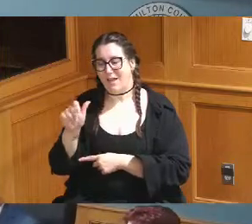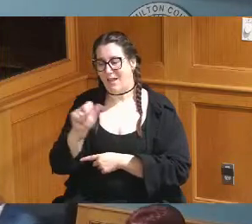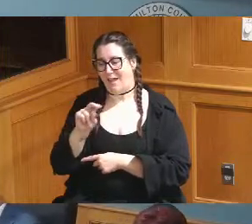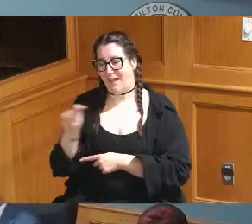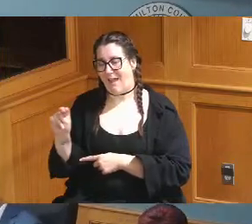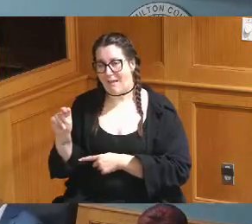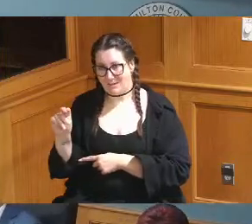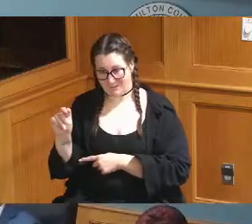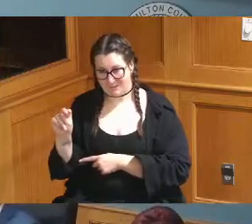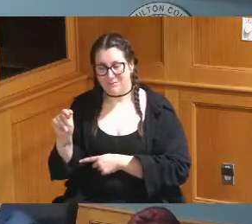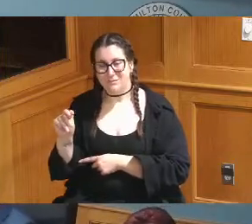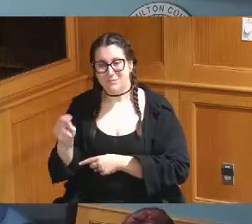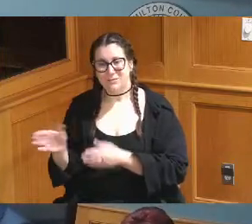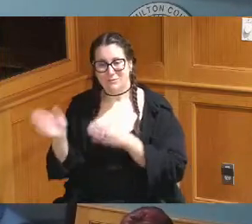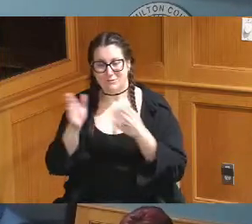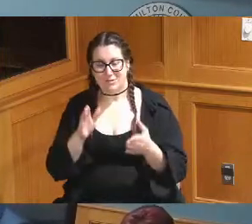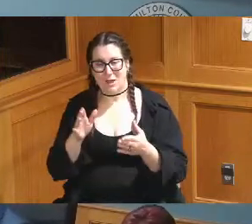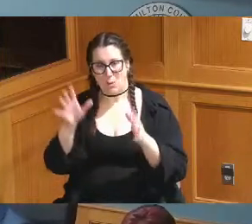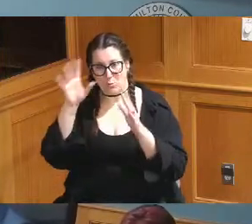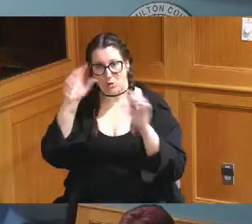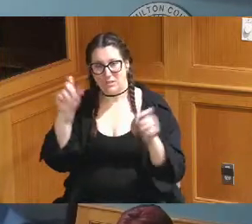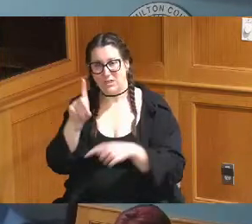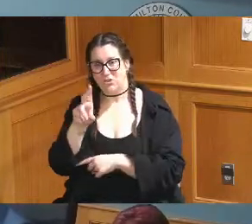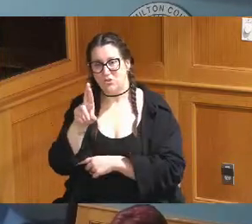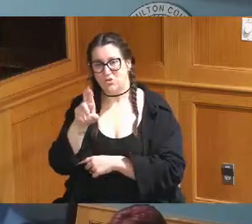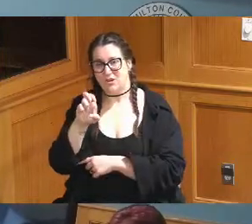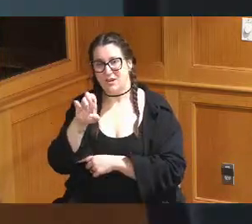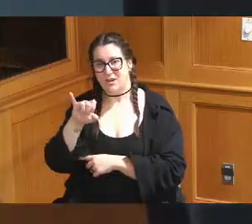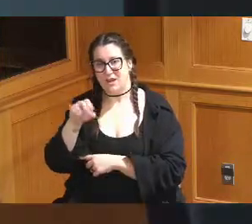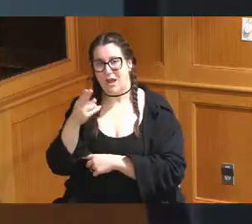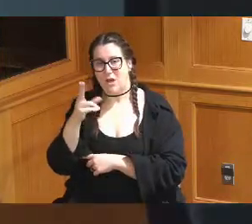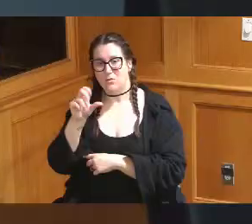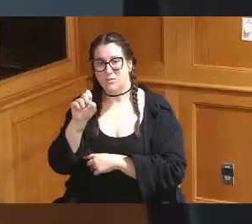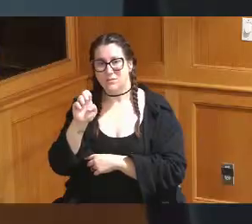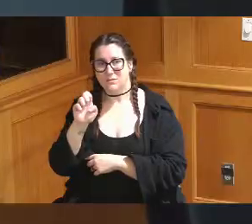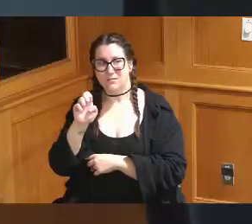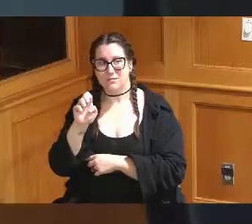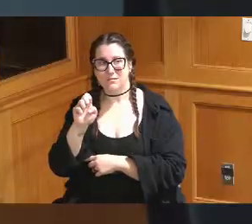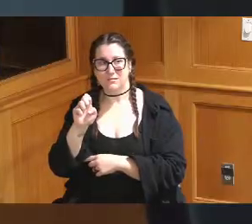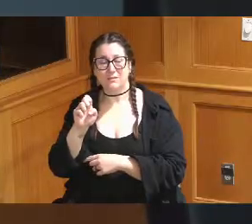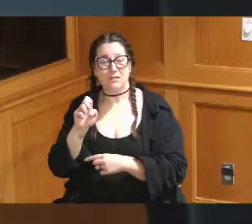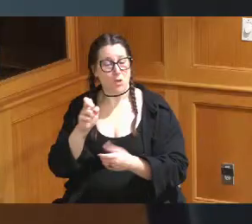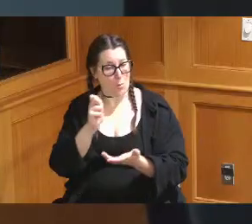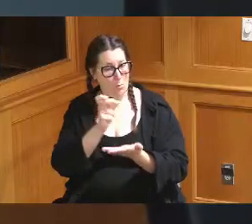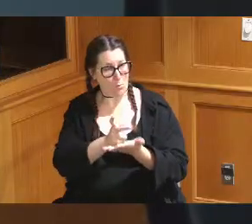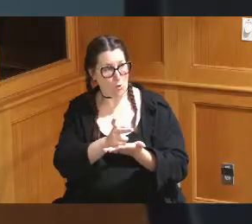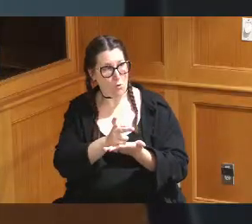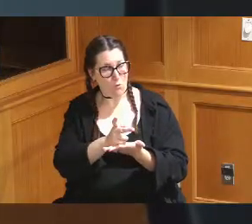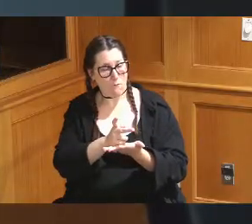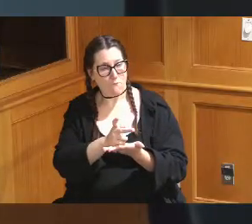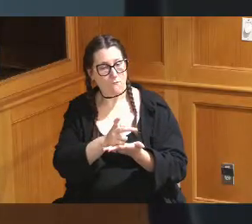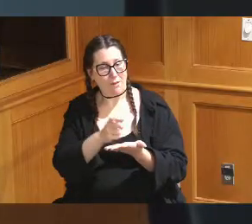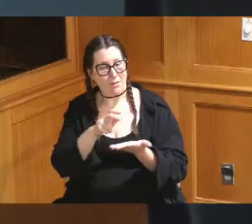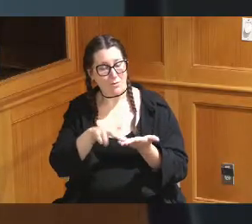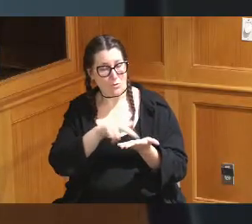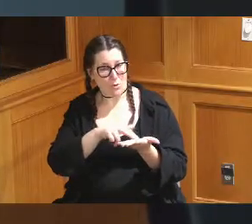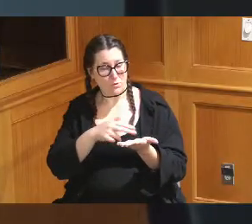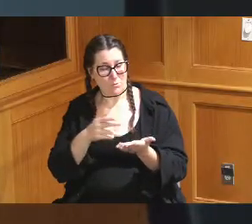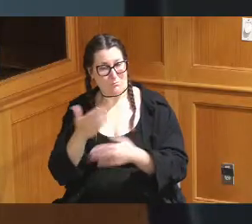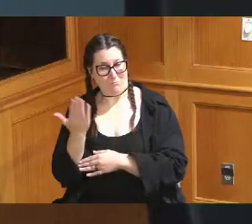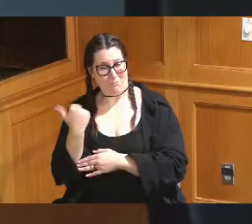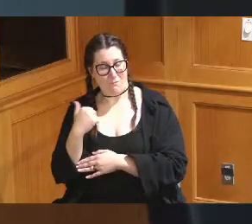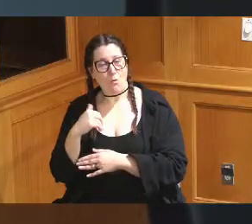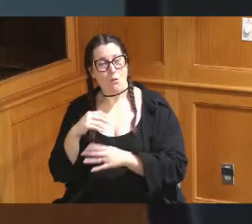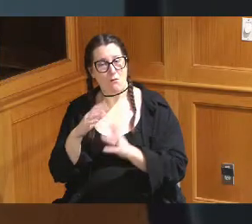Attorney. Thank you. I'm going to make a motion that we approve of the minutes of the previous session. Second. Commissioner Dreehouse? Yes.